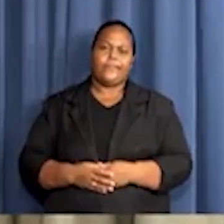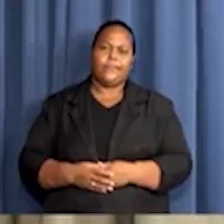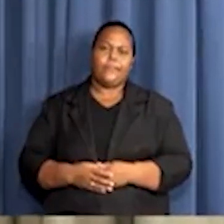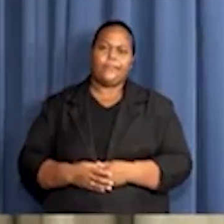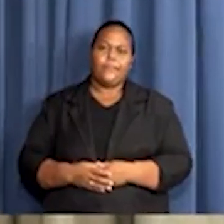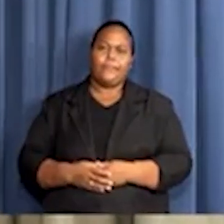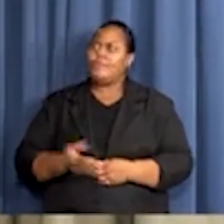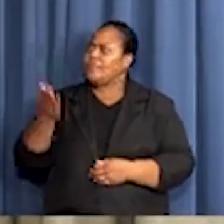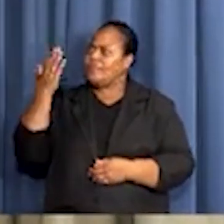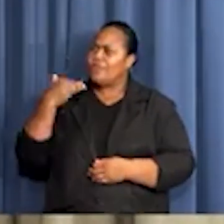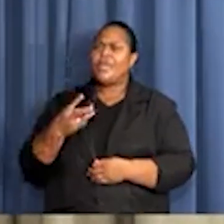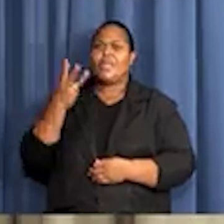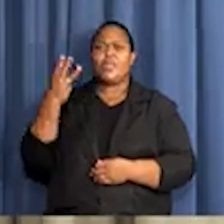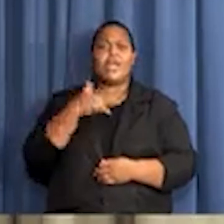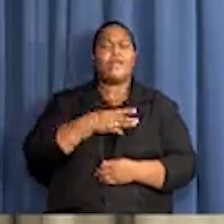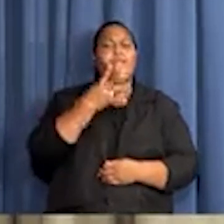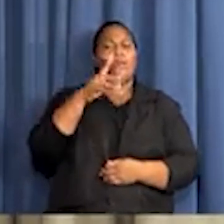in